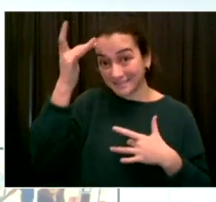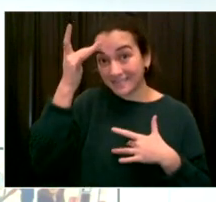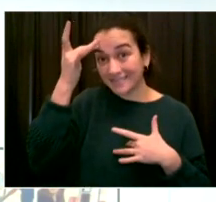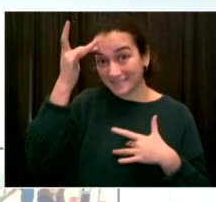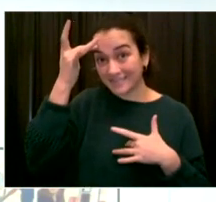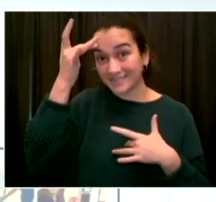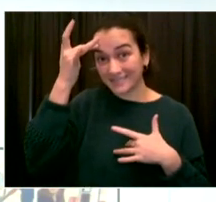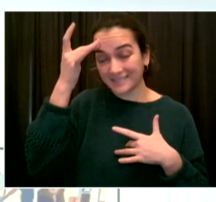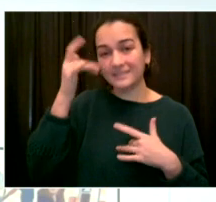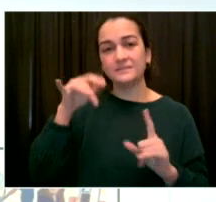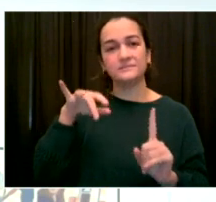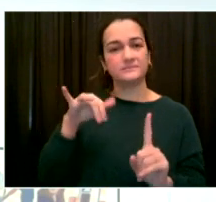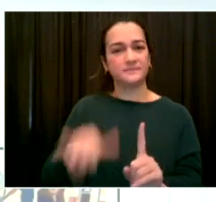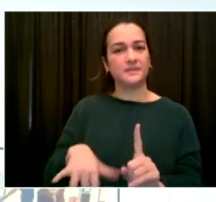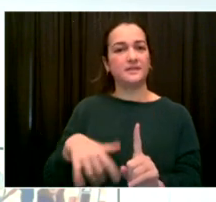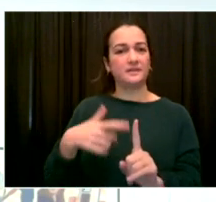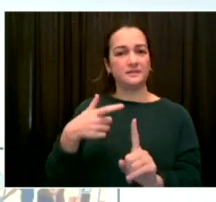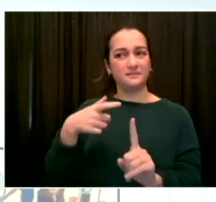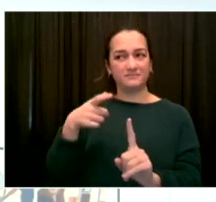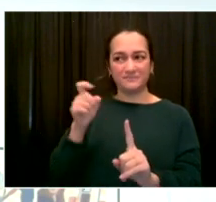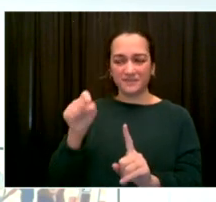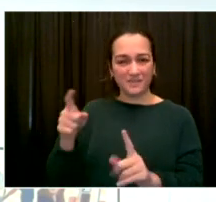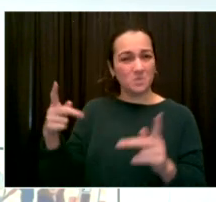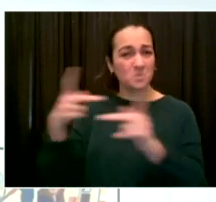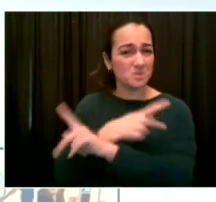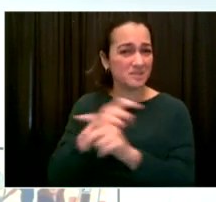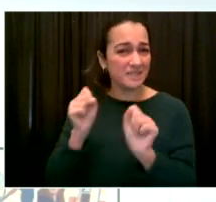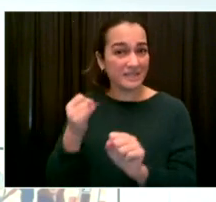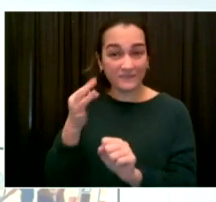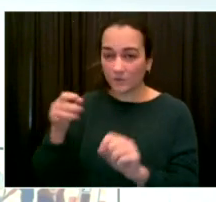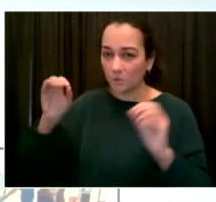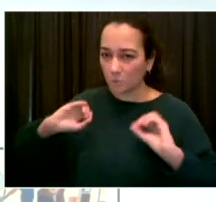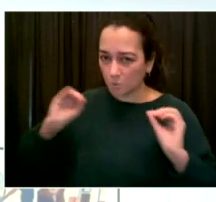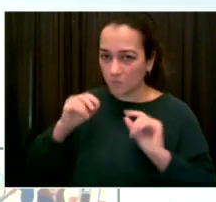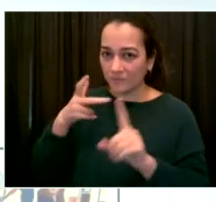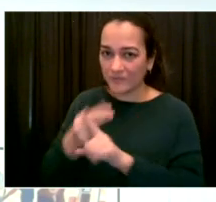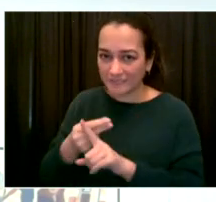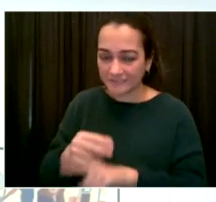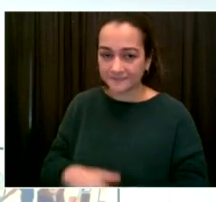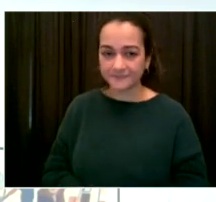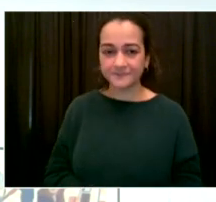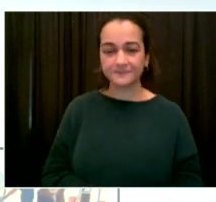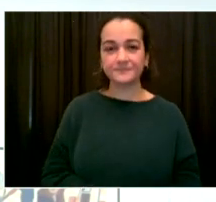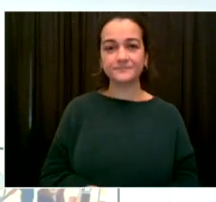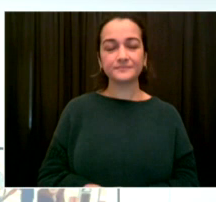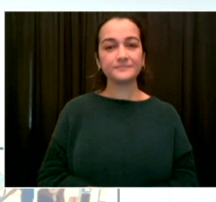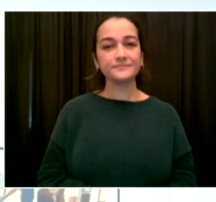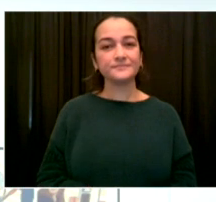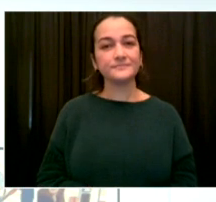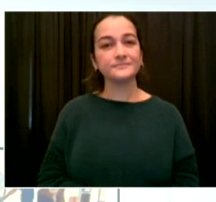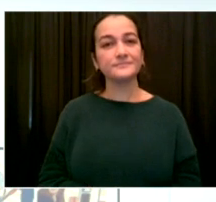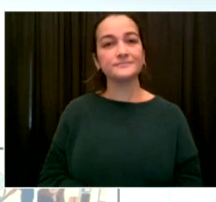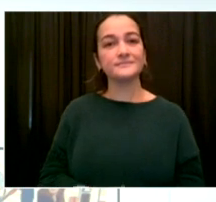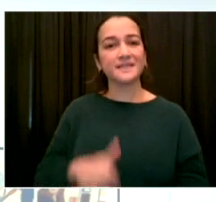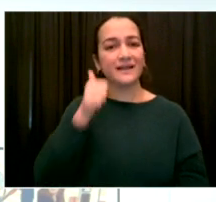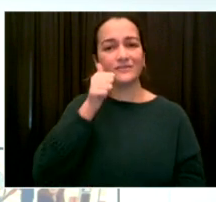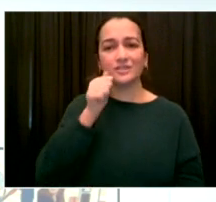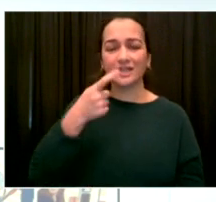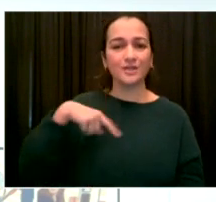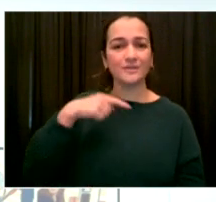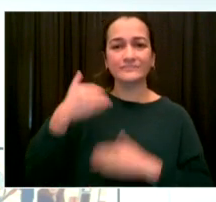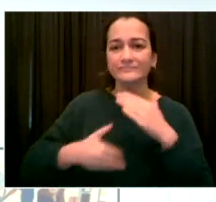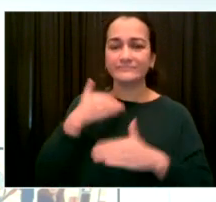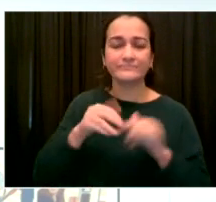not seen a major signal of that, although we continue to monitor it day by day. What that means is that the